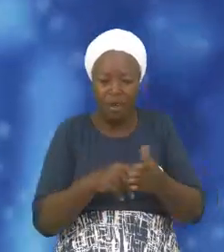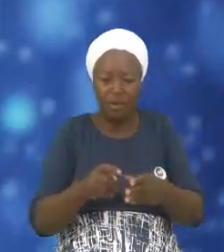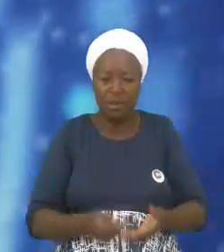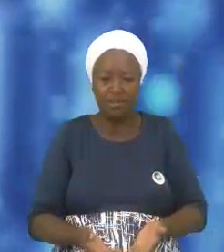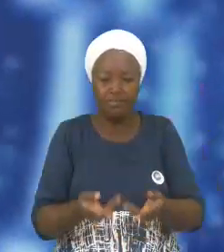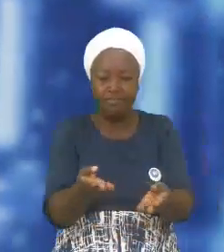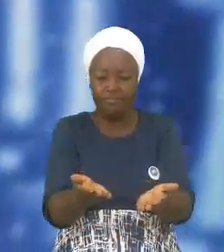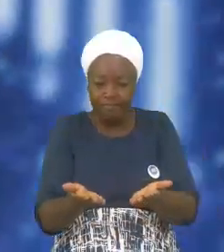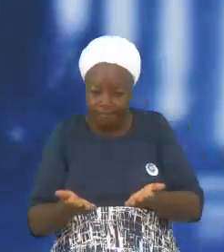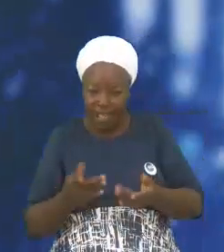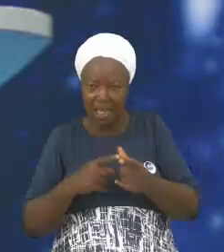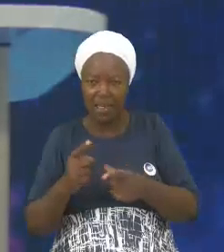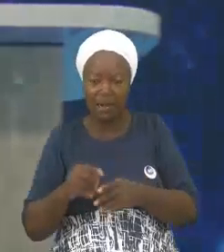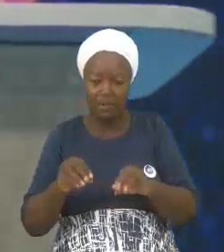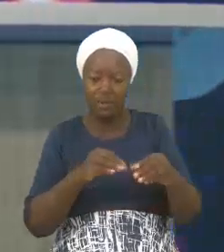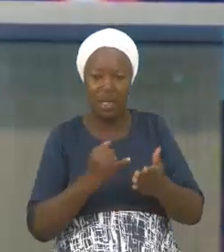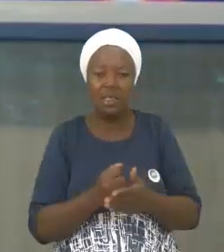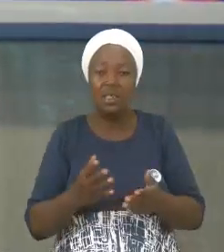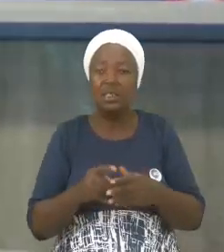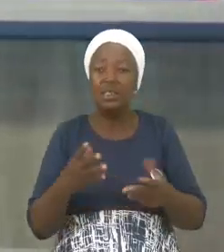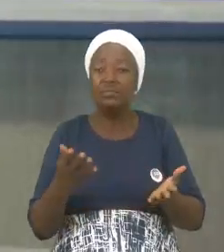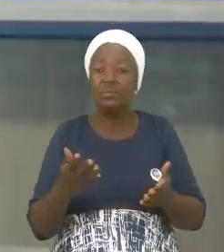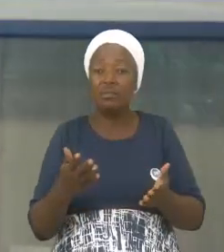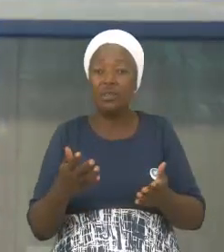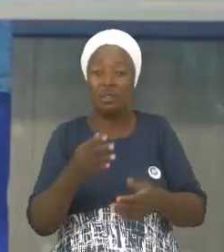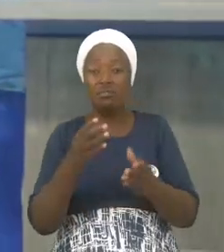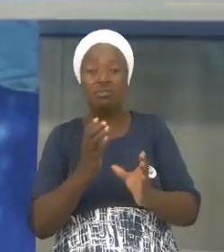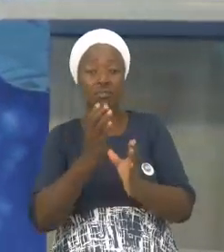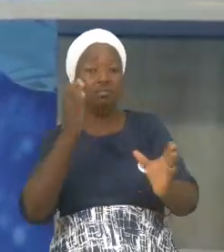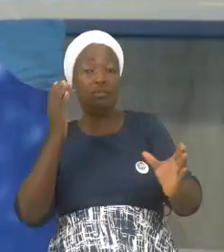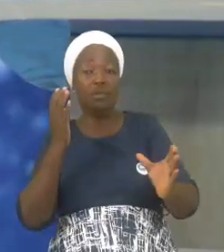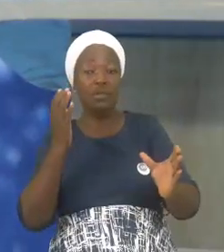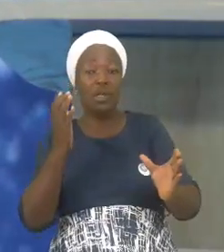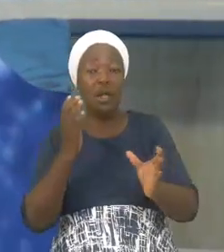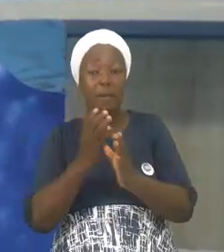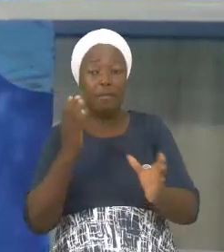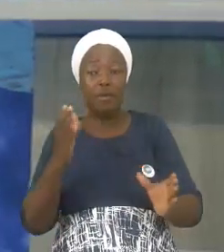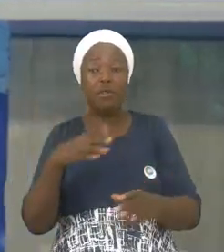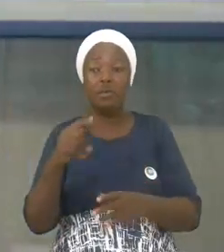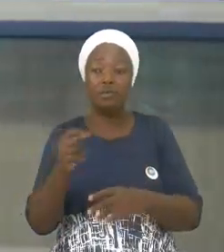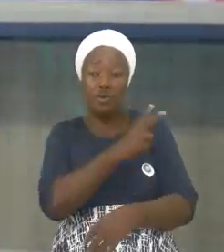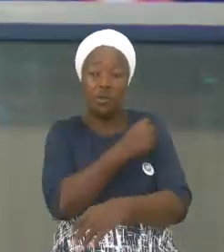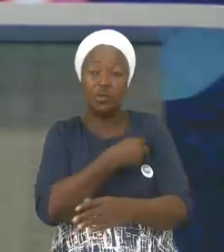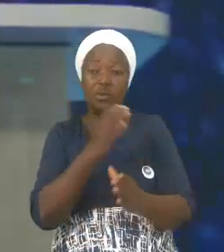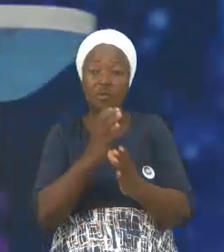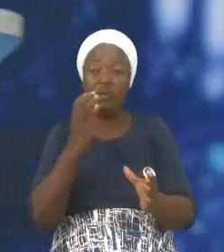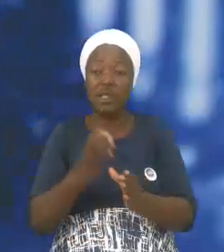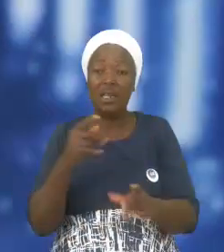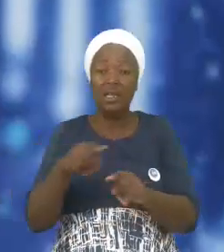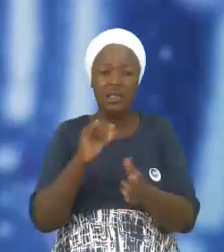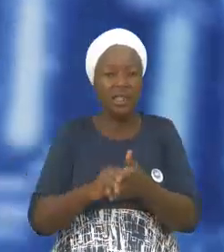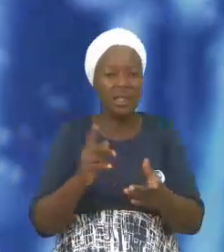put her in the ambulance, and they drove to the church, and very gently they raised up